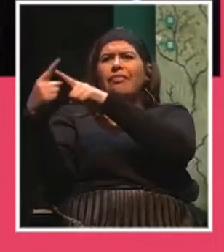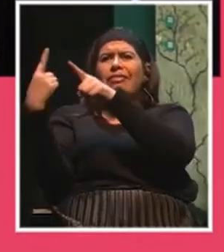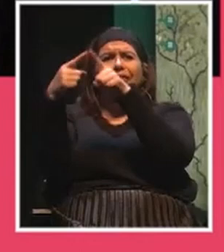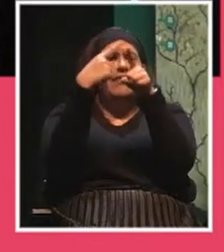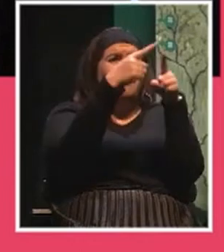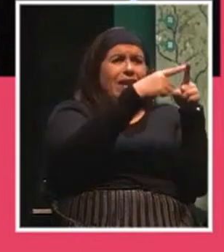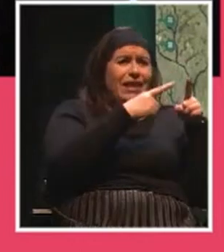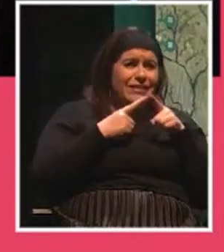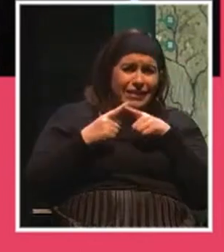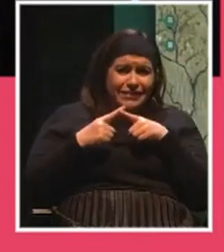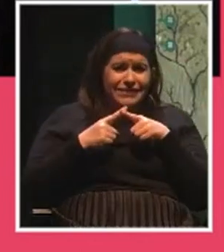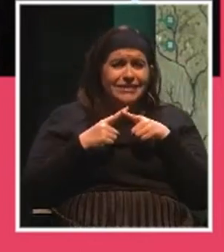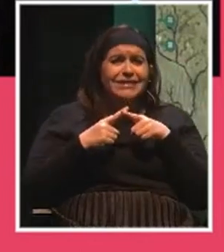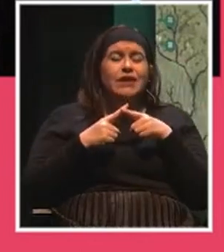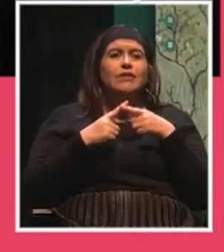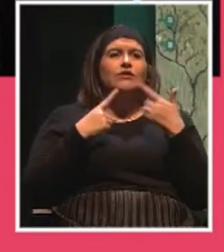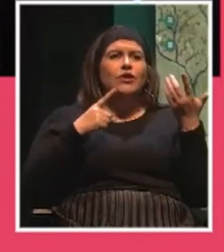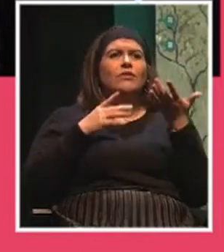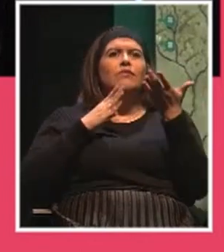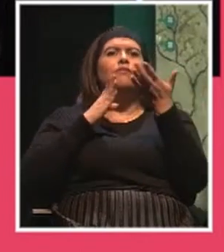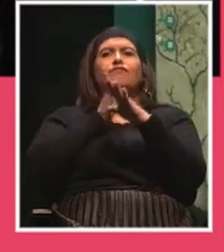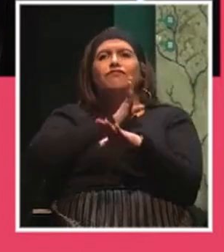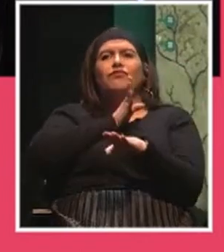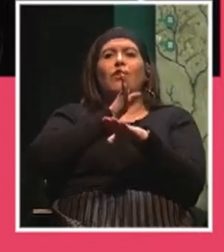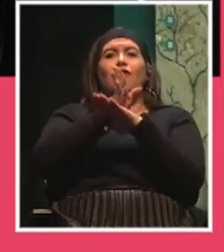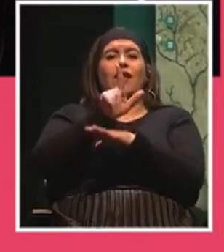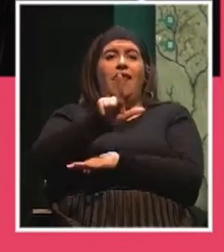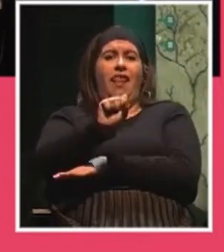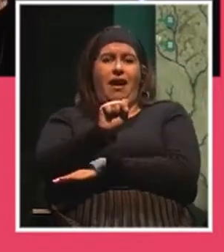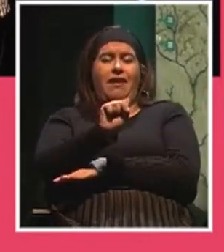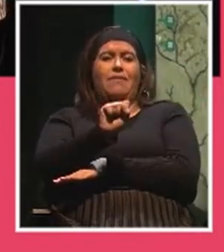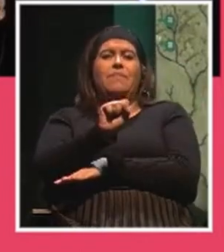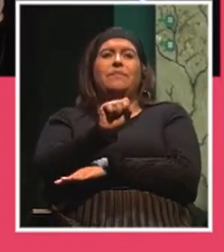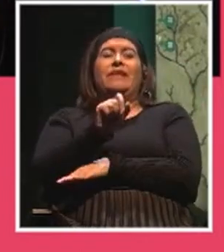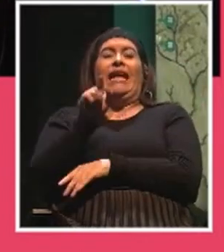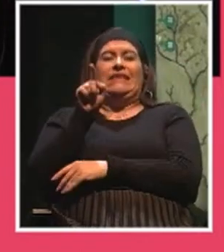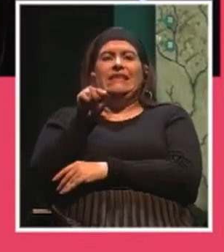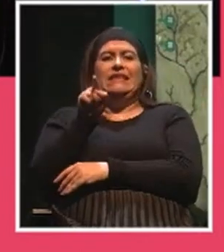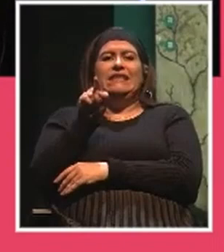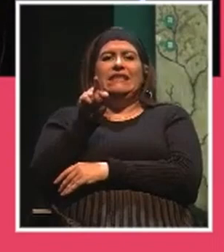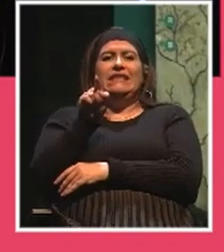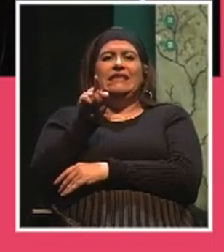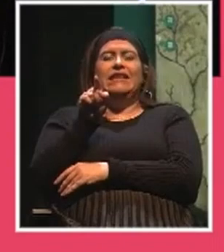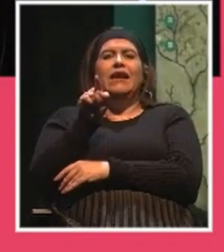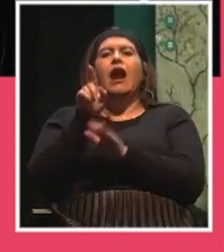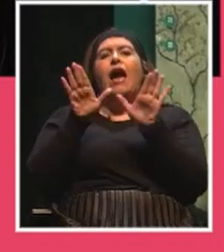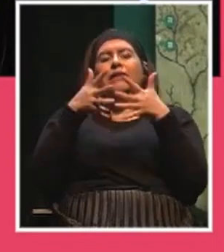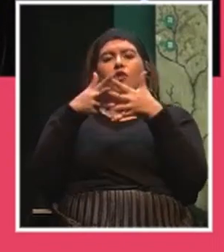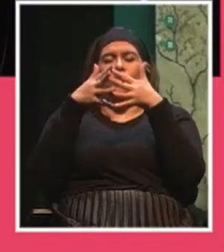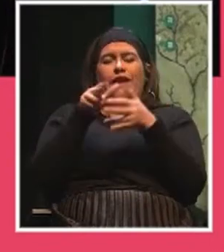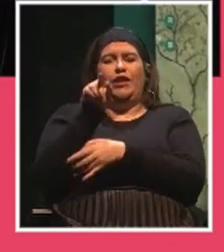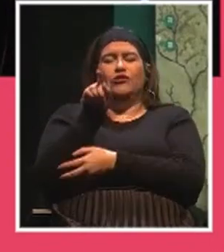to LA, Los Angeles, where the HBO's production programming group is located. And